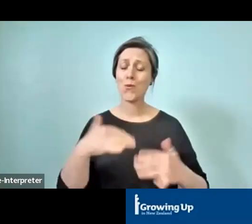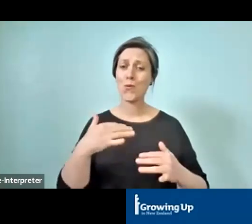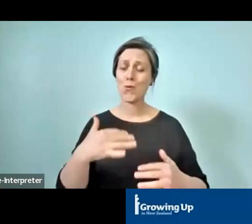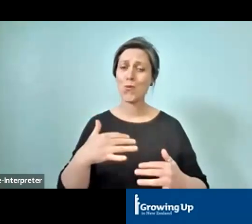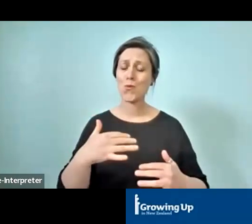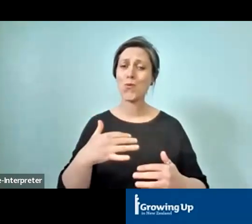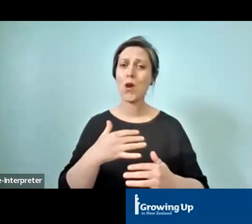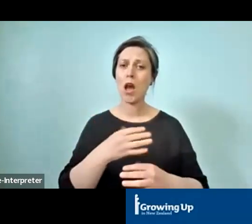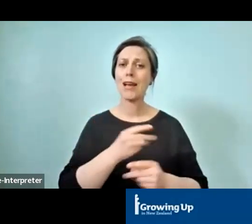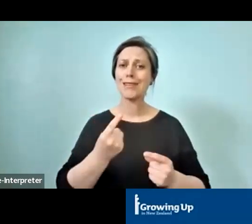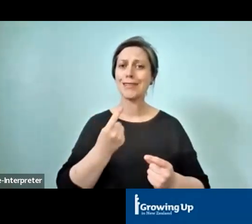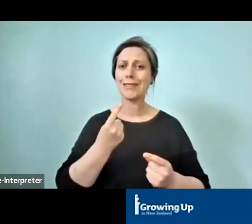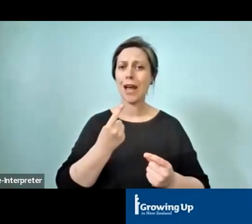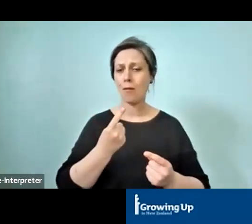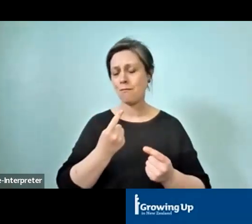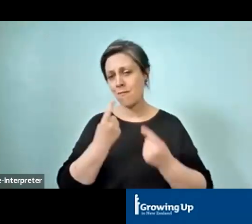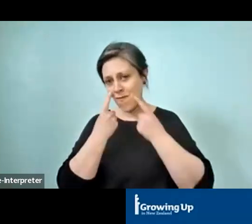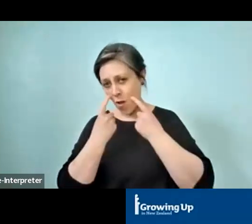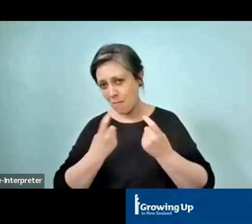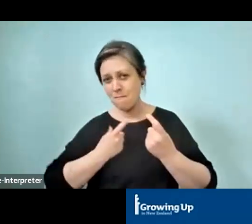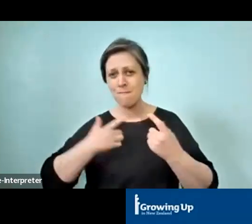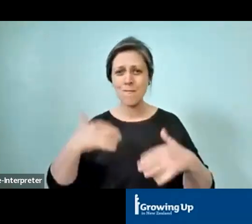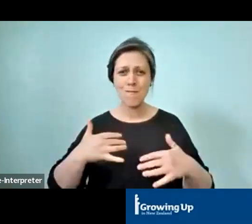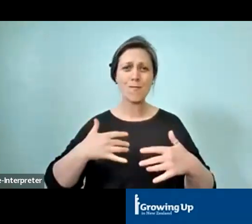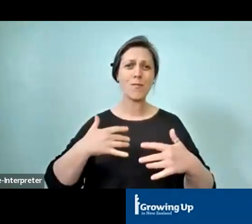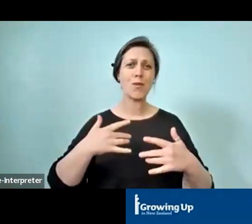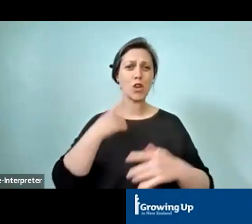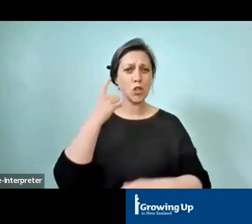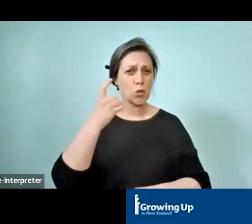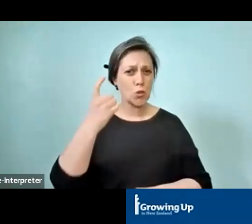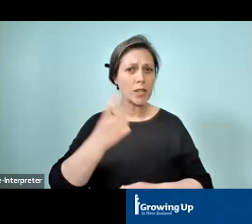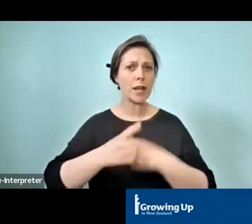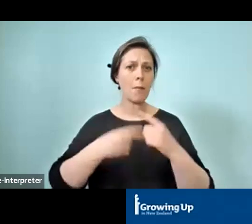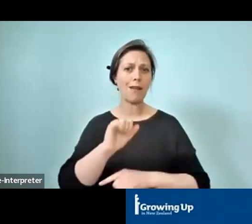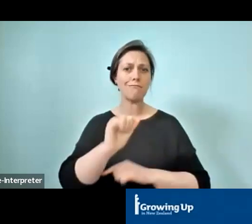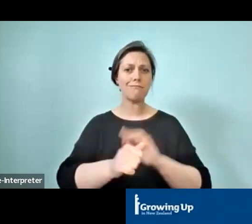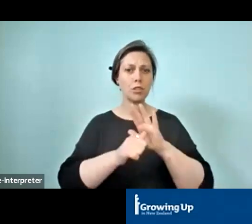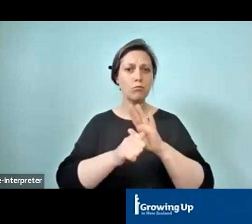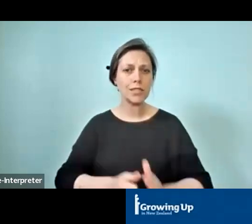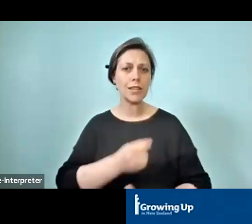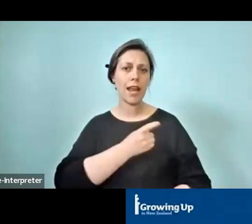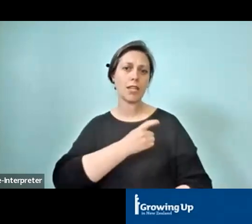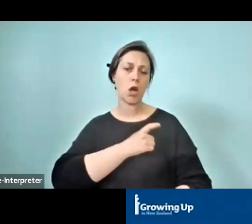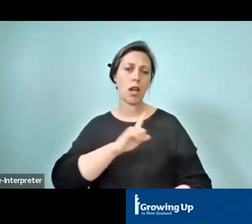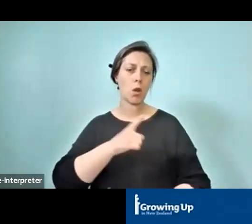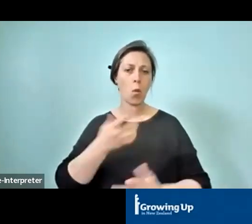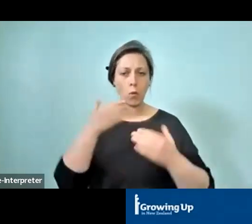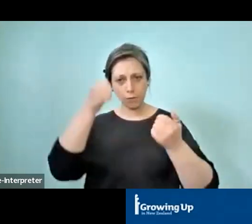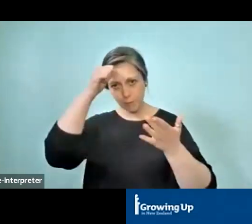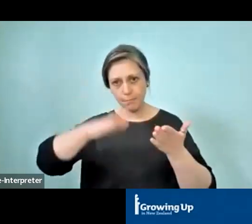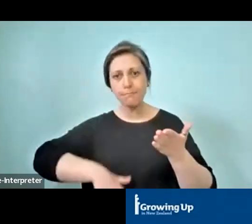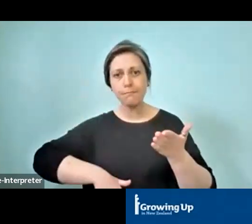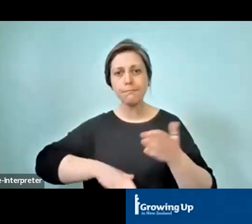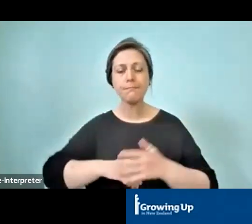concerning findings about their depression and anxiety symptoms. And again, we've got